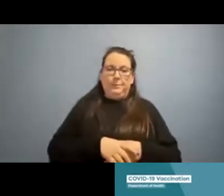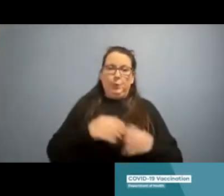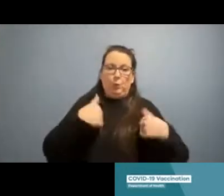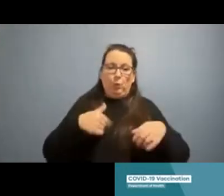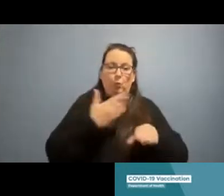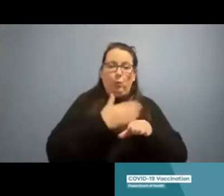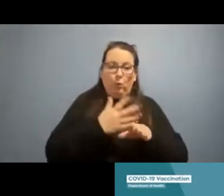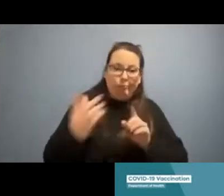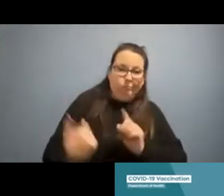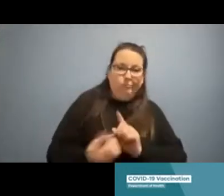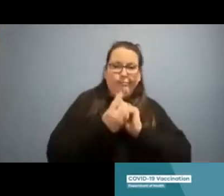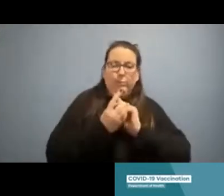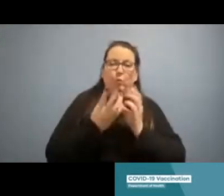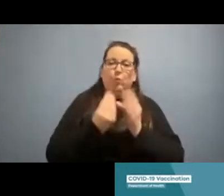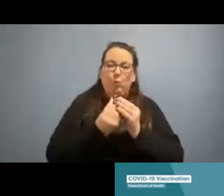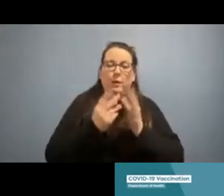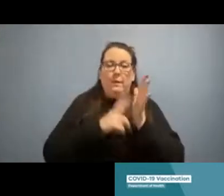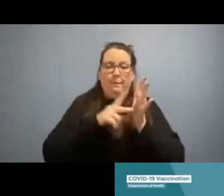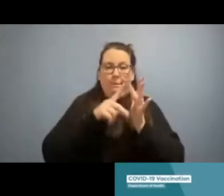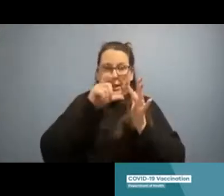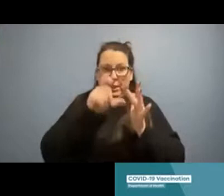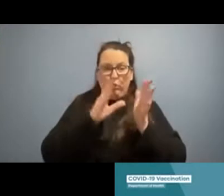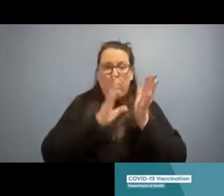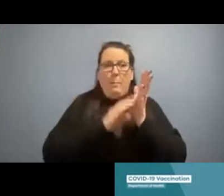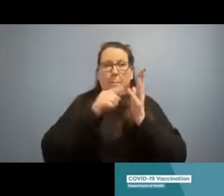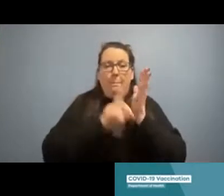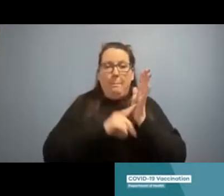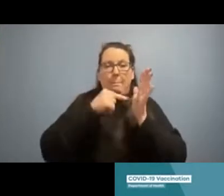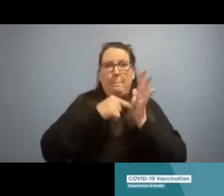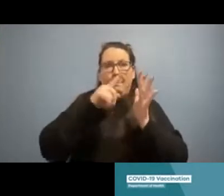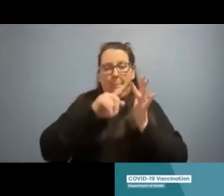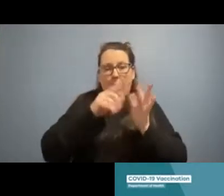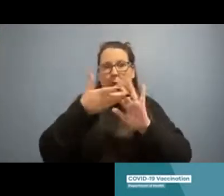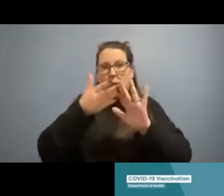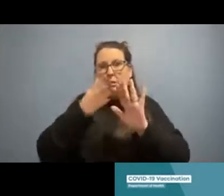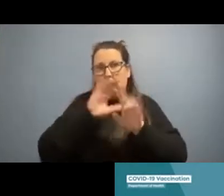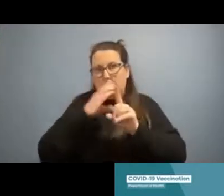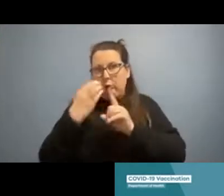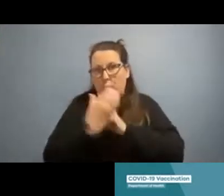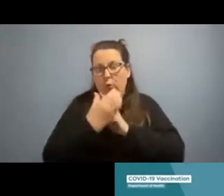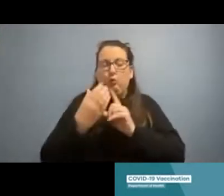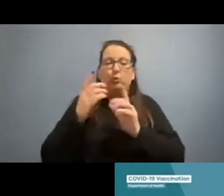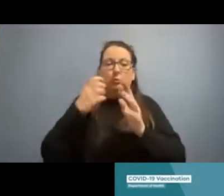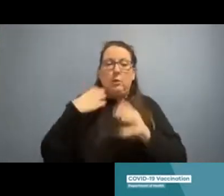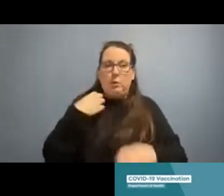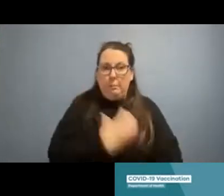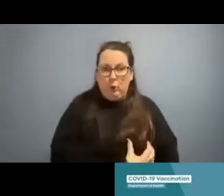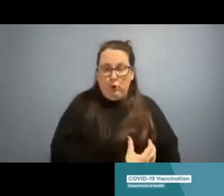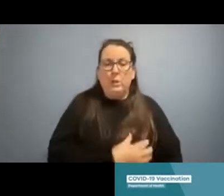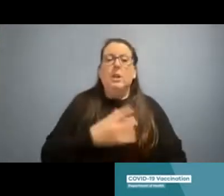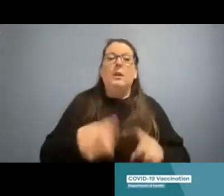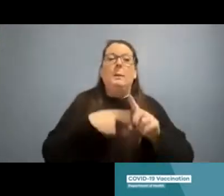closely, very, very closely with the Victorian Multicultural Commission and other organisations that work with multicultural